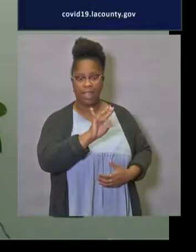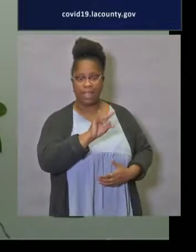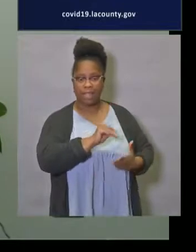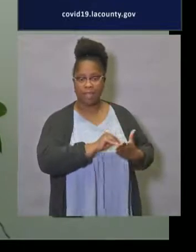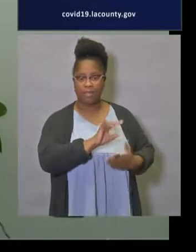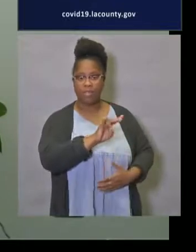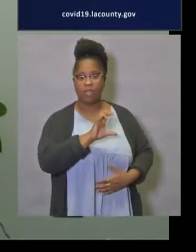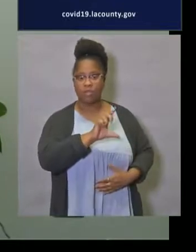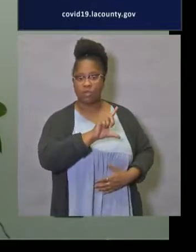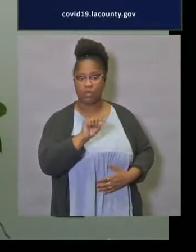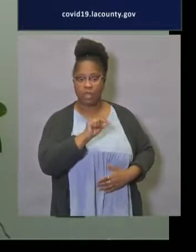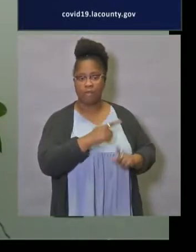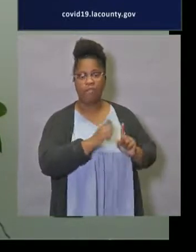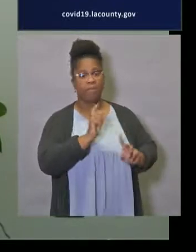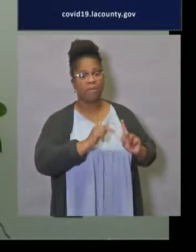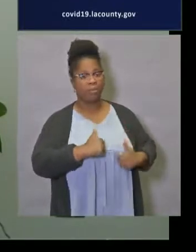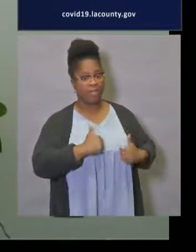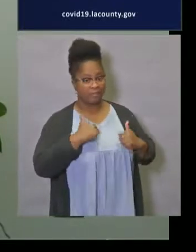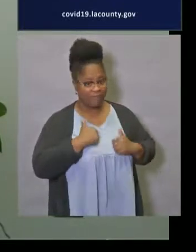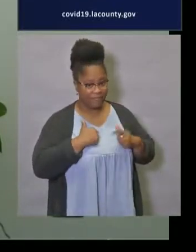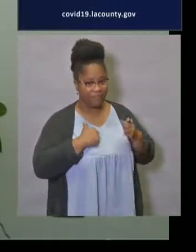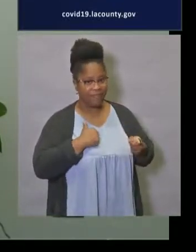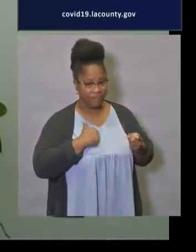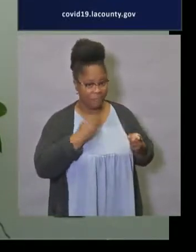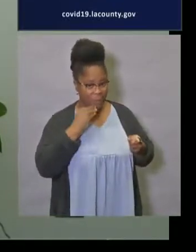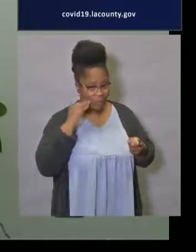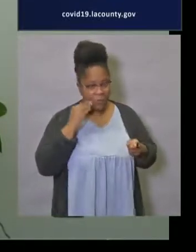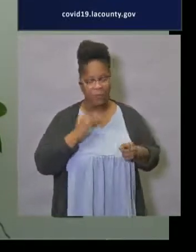38,720 cases among residents and